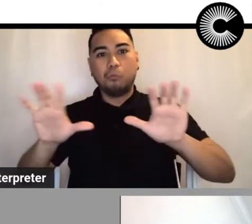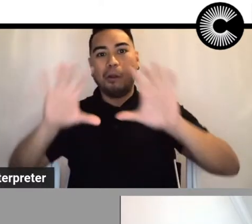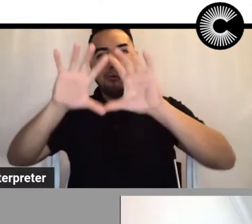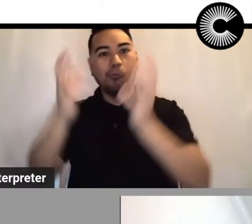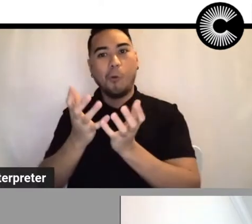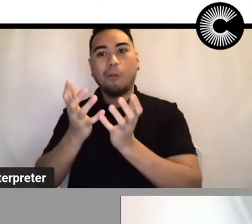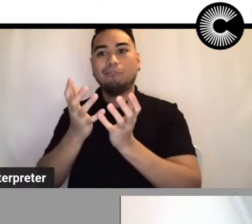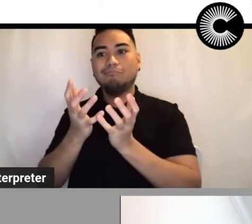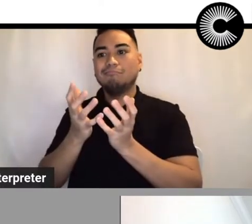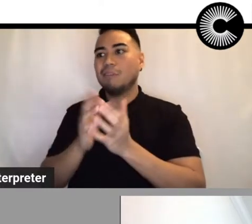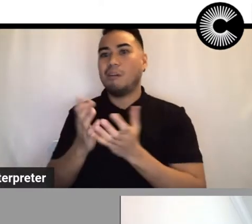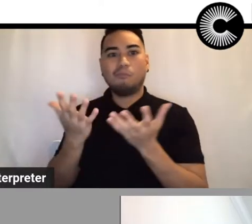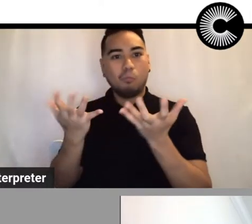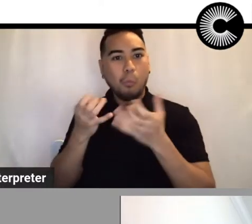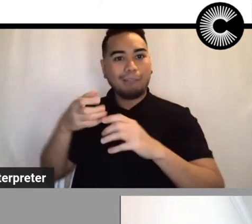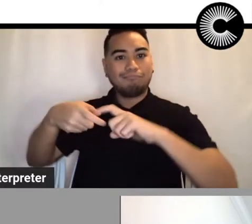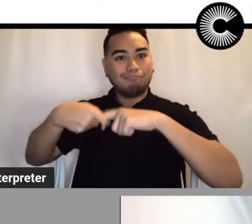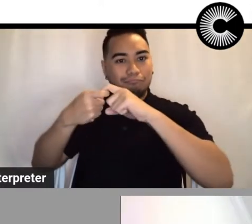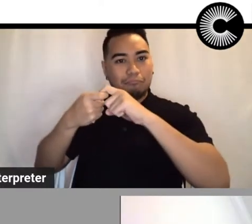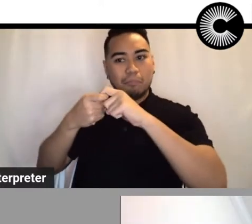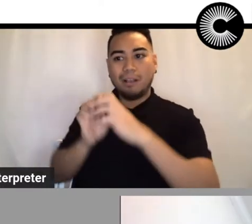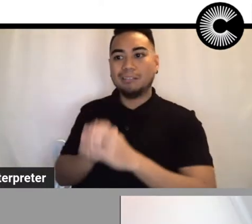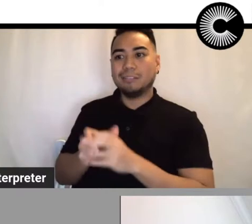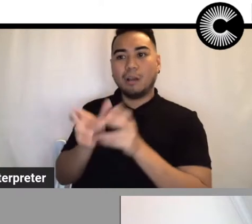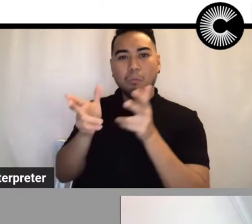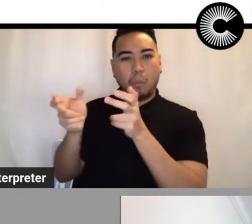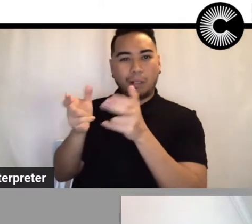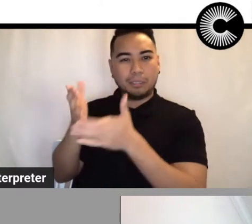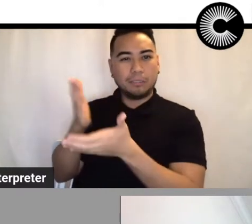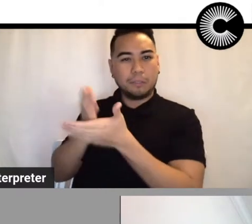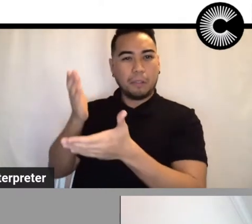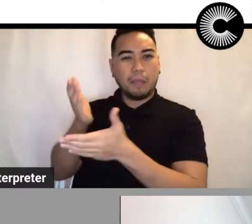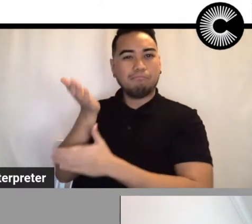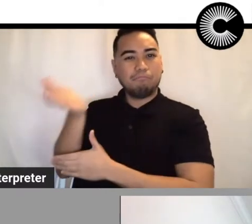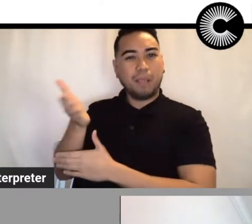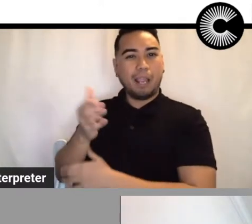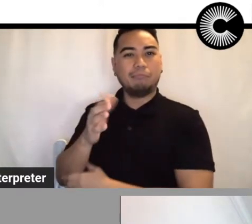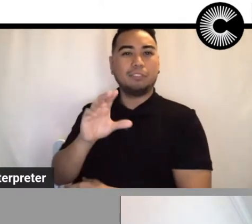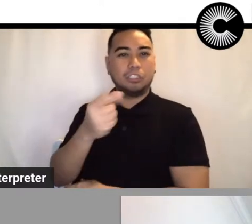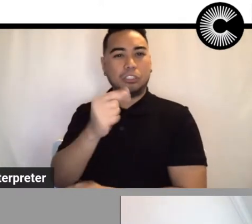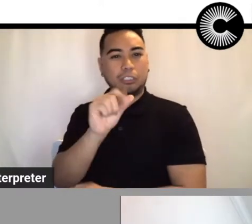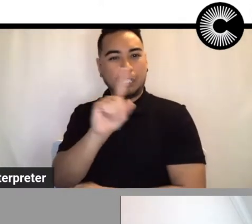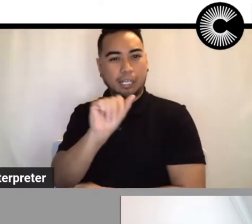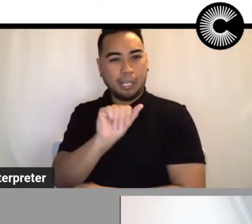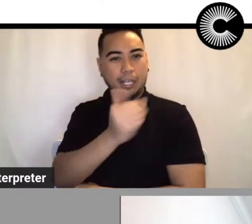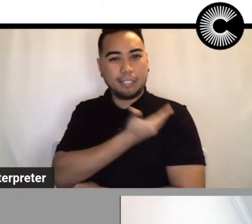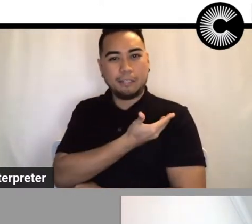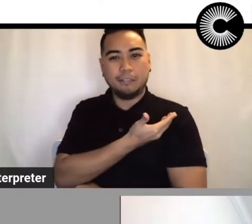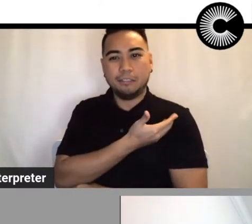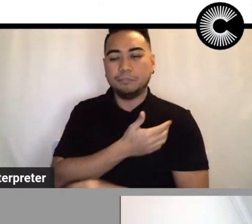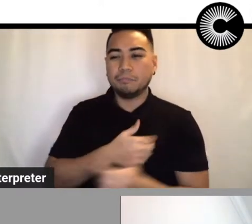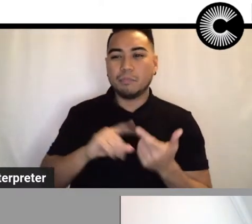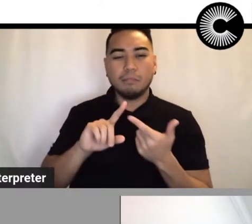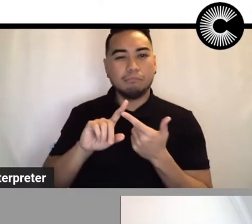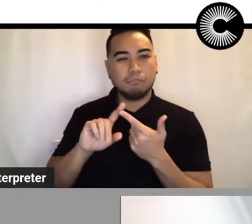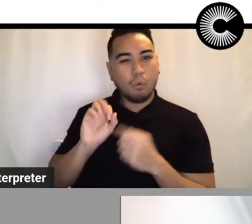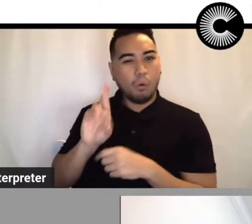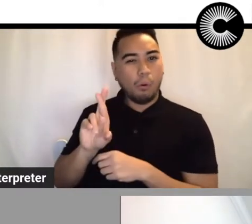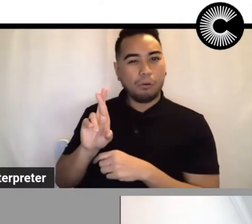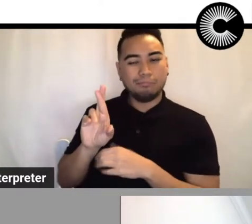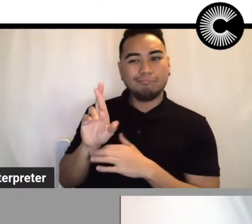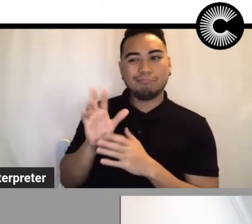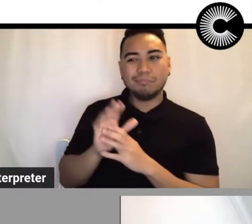Gaza, and few of us are enthusiastic about the prospect of another Biden versus Trump race? How